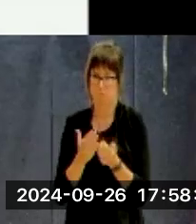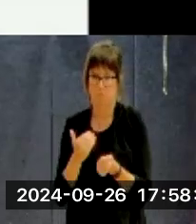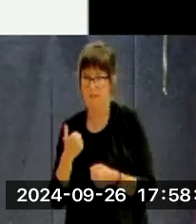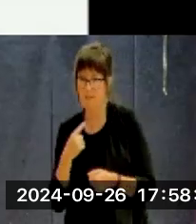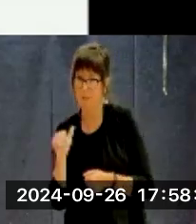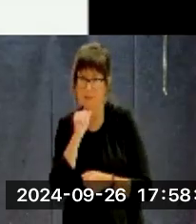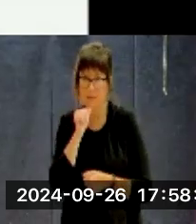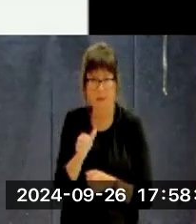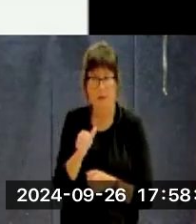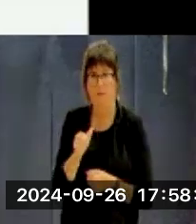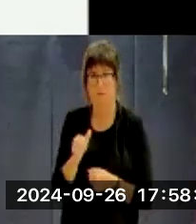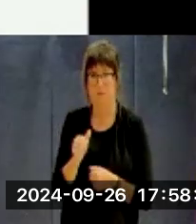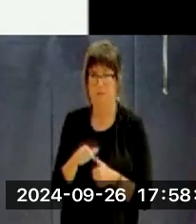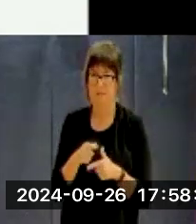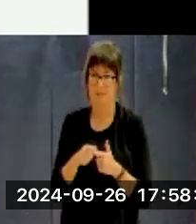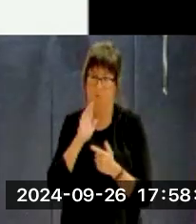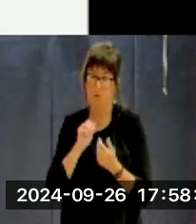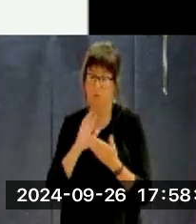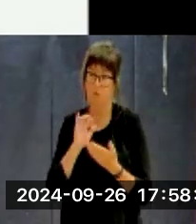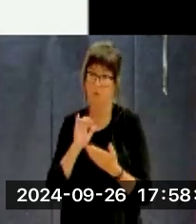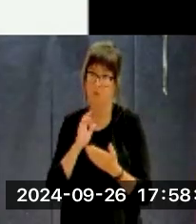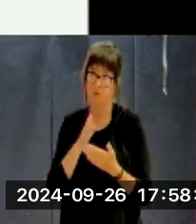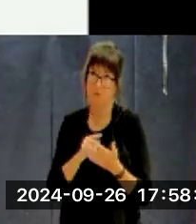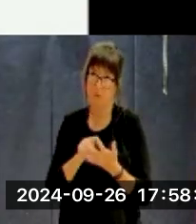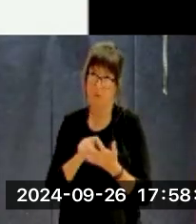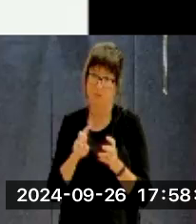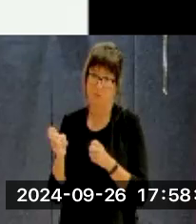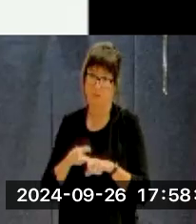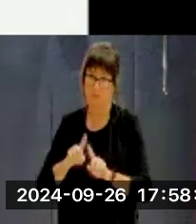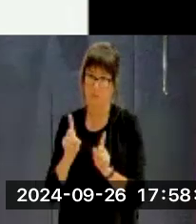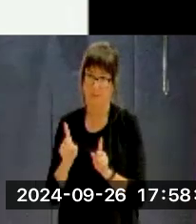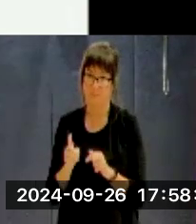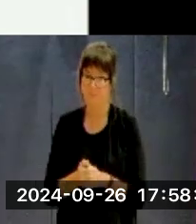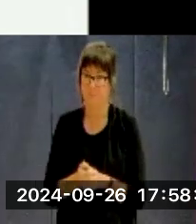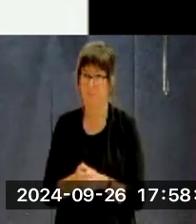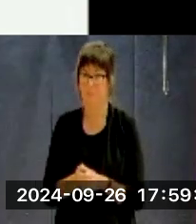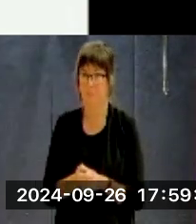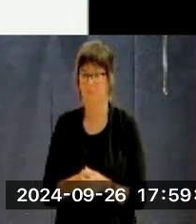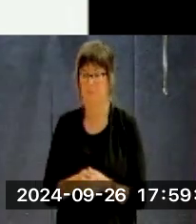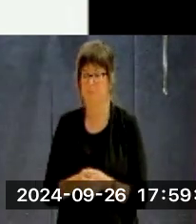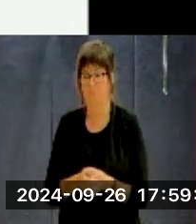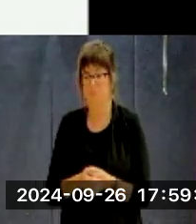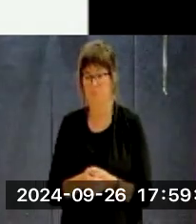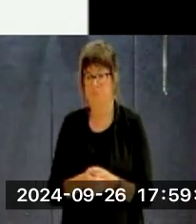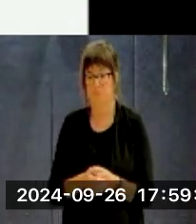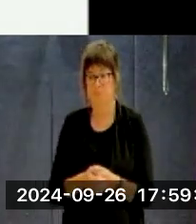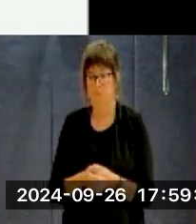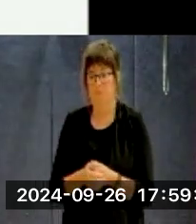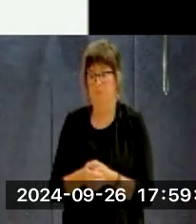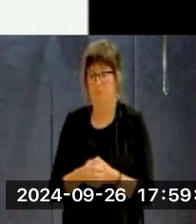would approach some of these things differently. Thank you. Um, and and I think